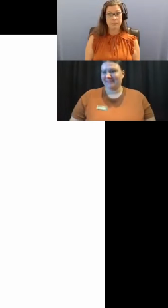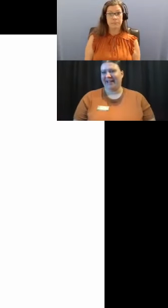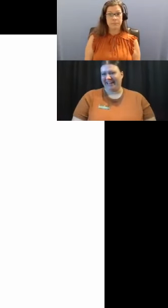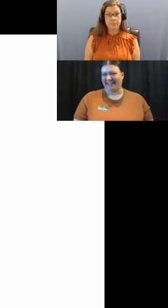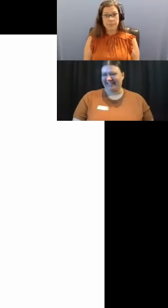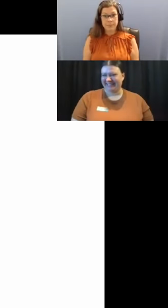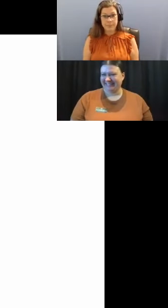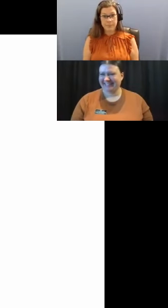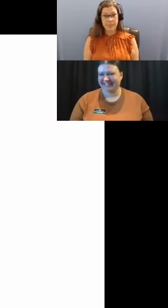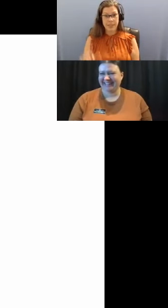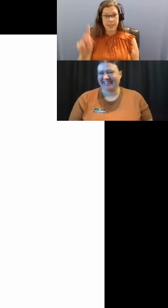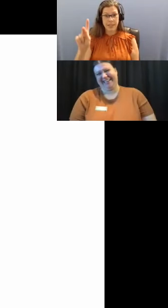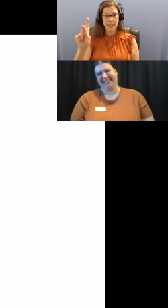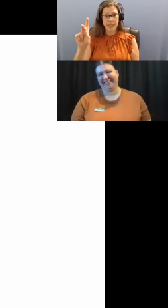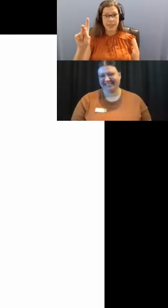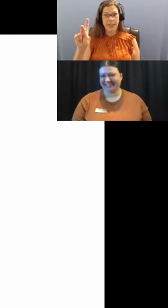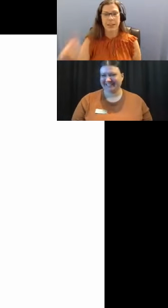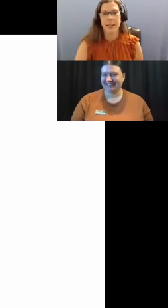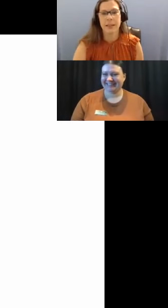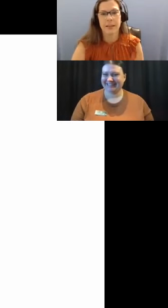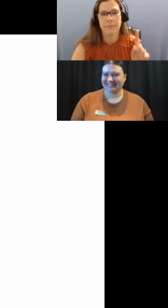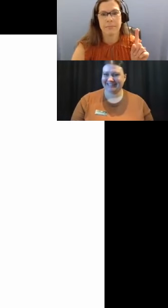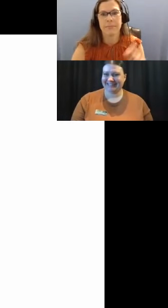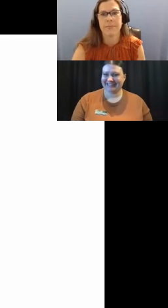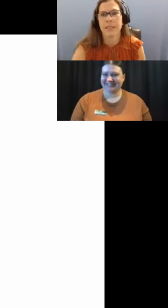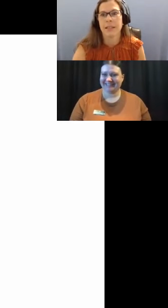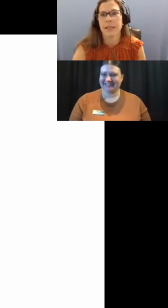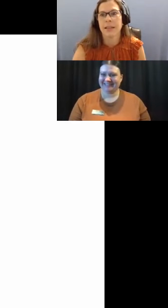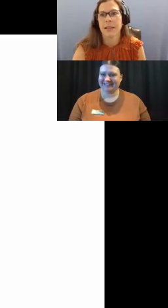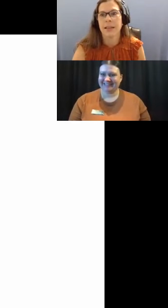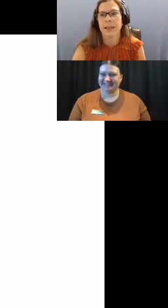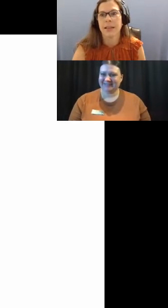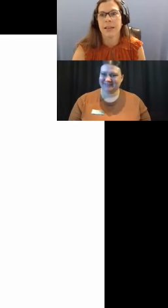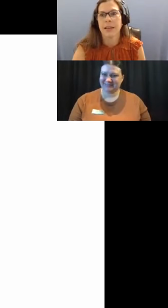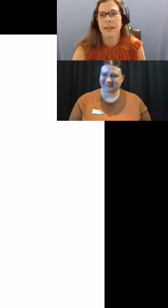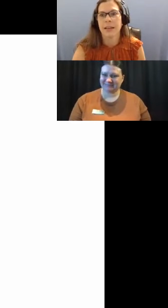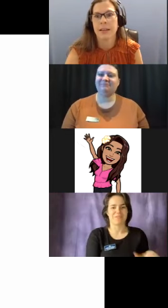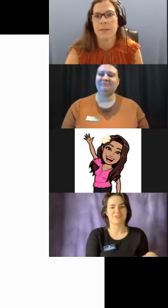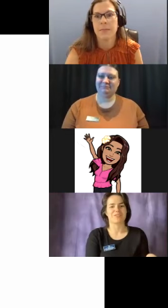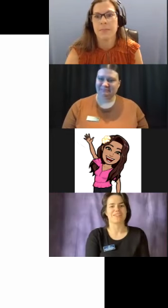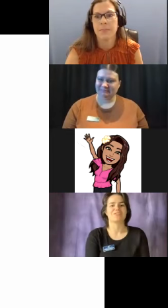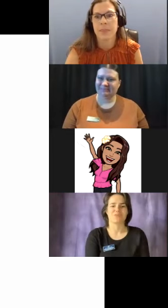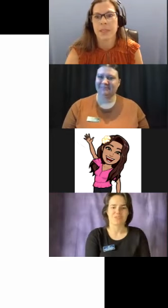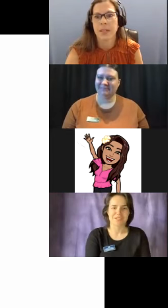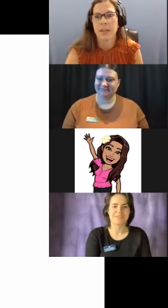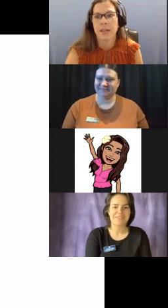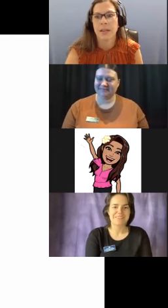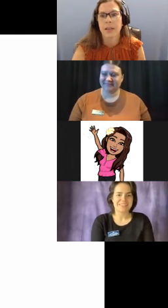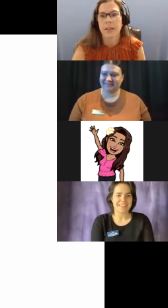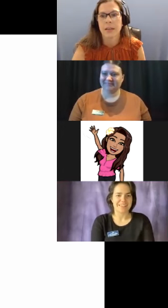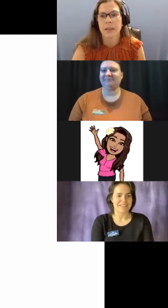And yeah, I'm Kayla, and I am, like it was said, a fully online student, and right now I'm currently in